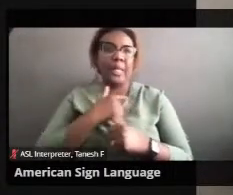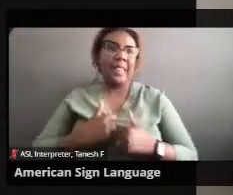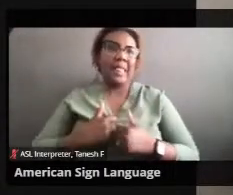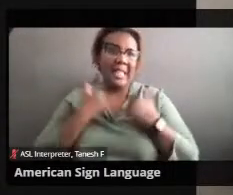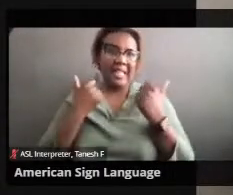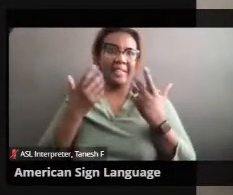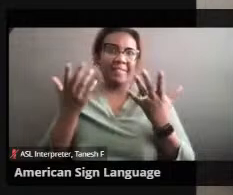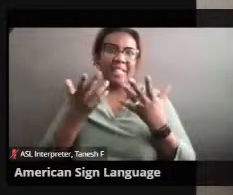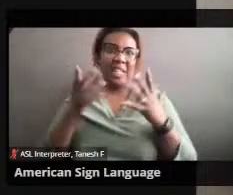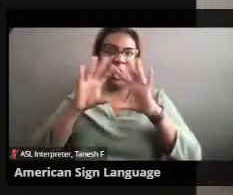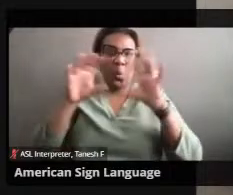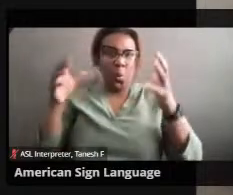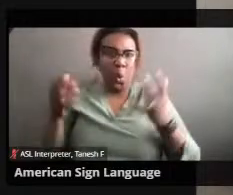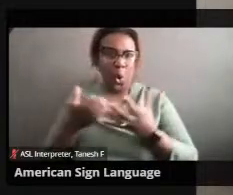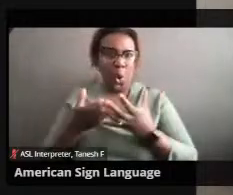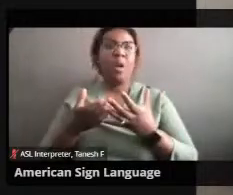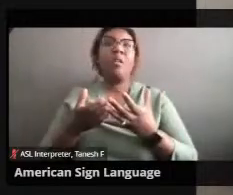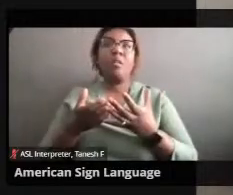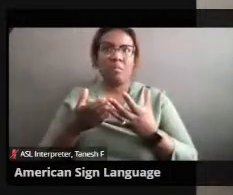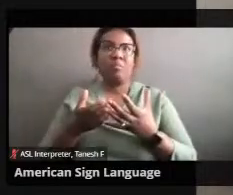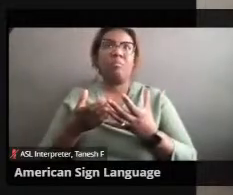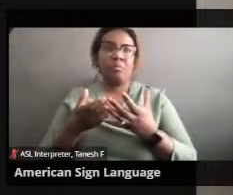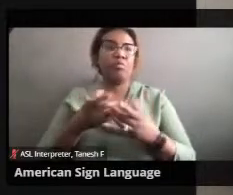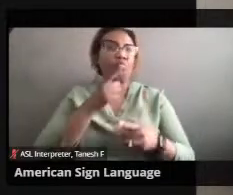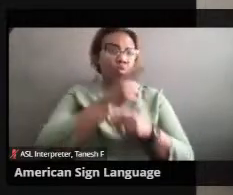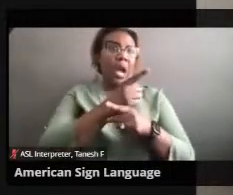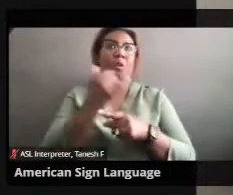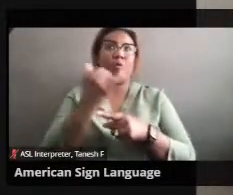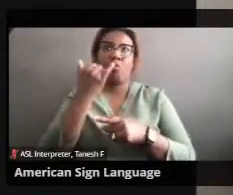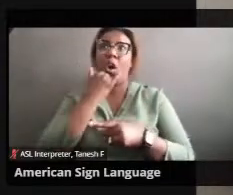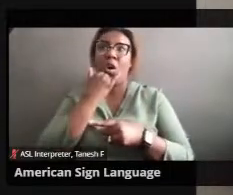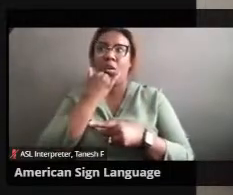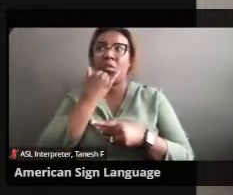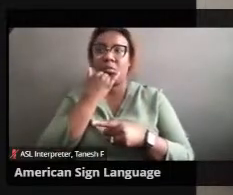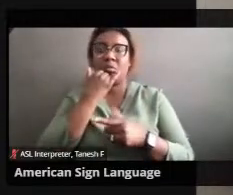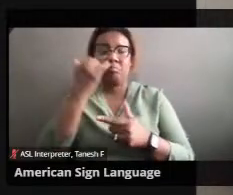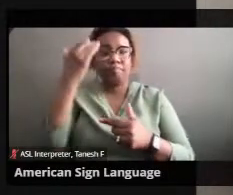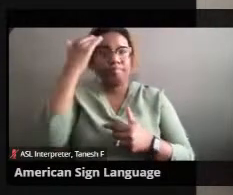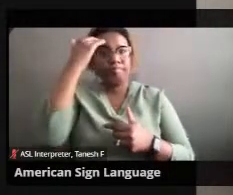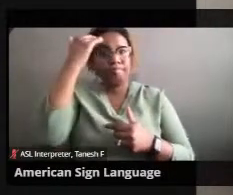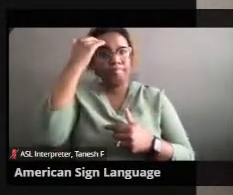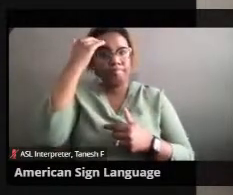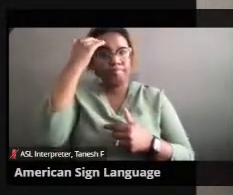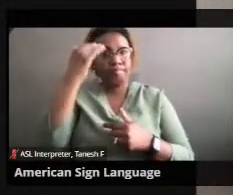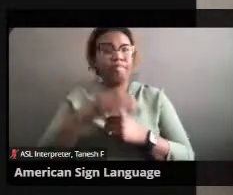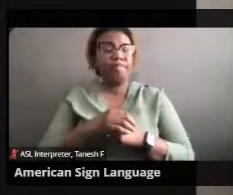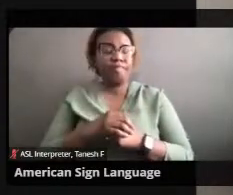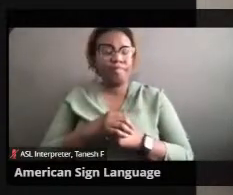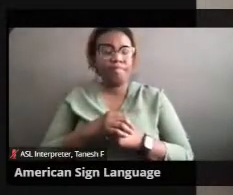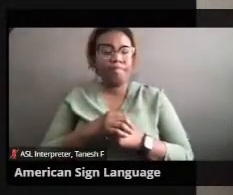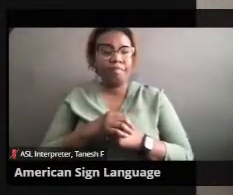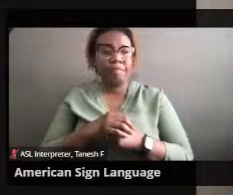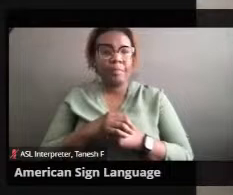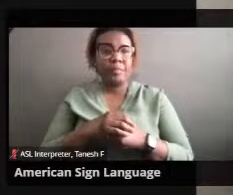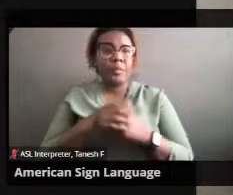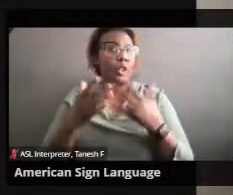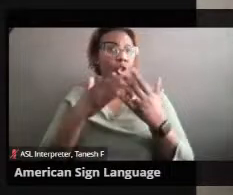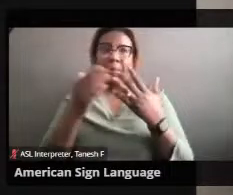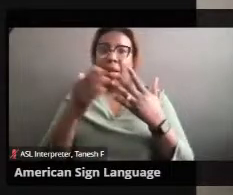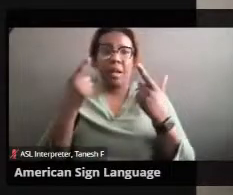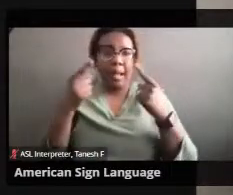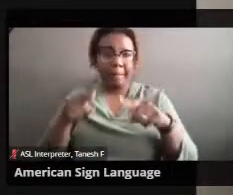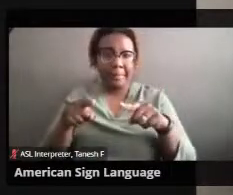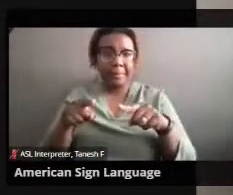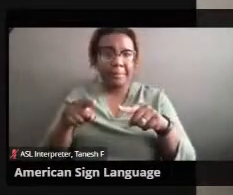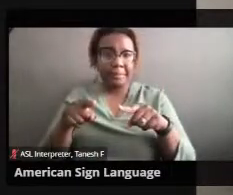universe. Right and wrong do matter. Truth will out in the end, no matter what